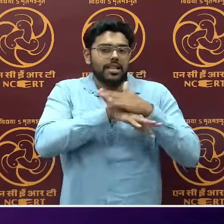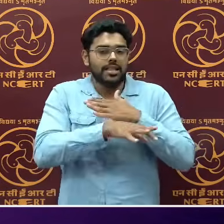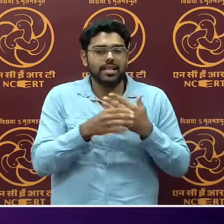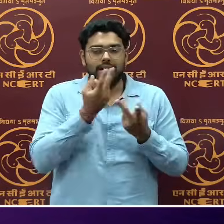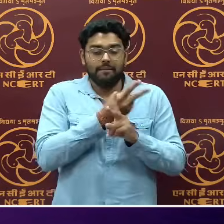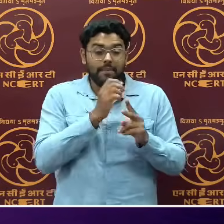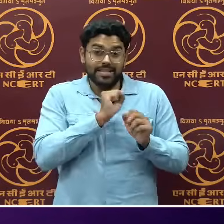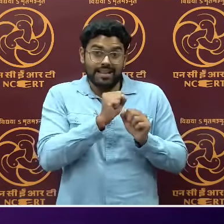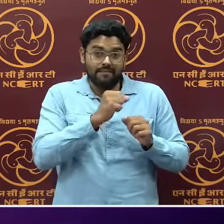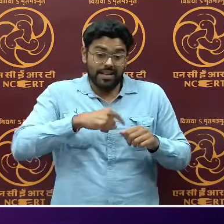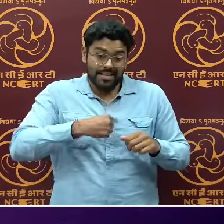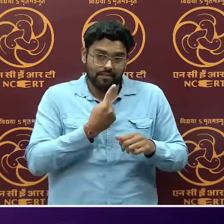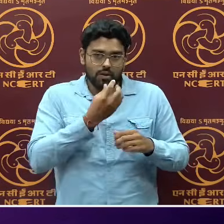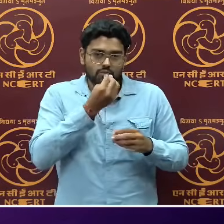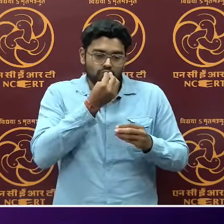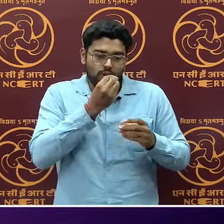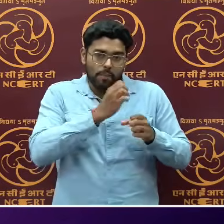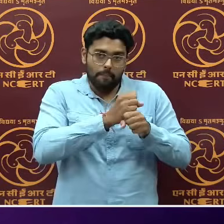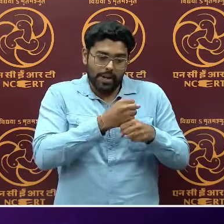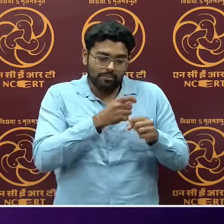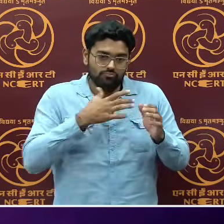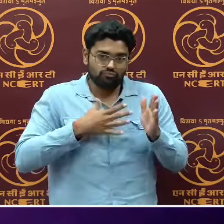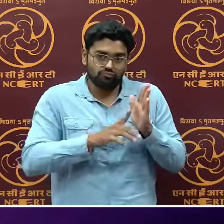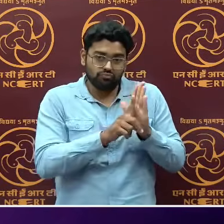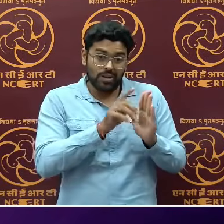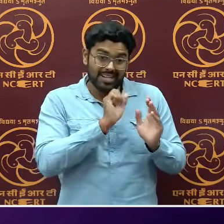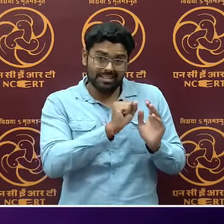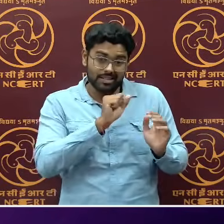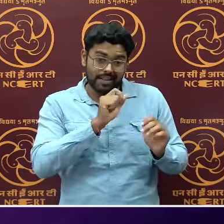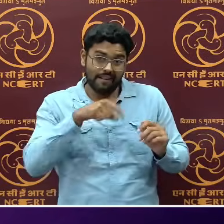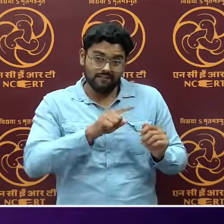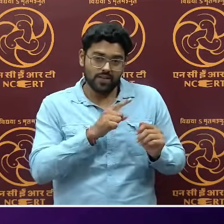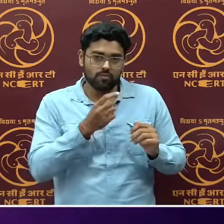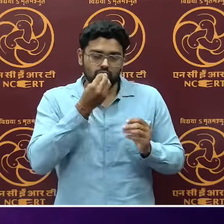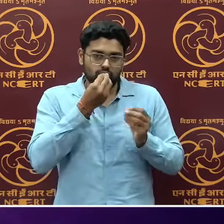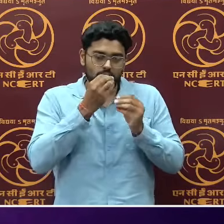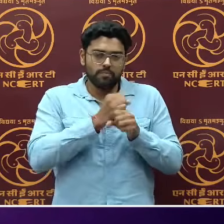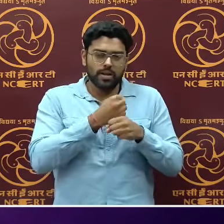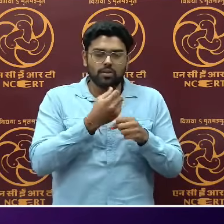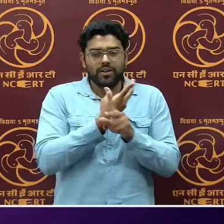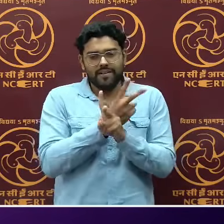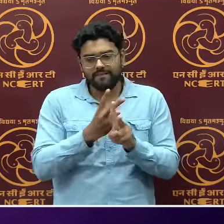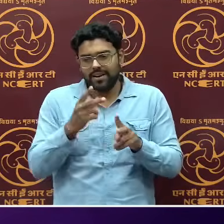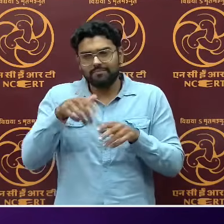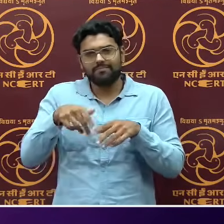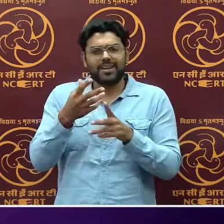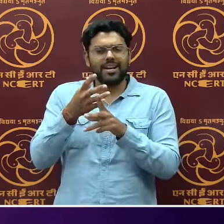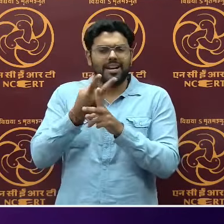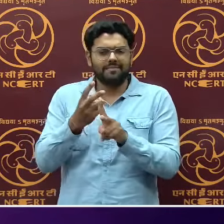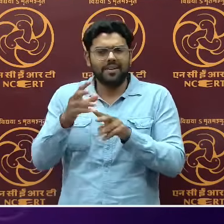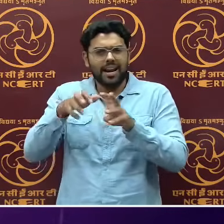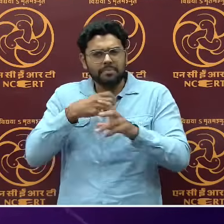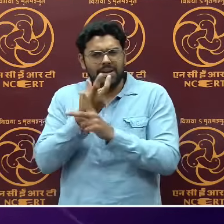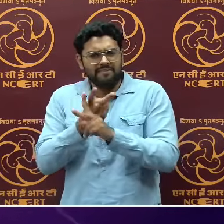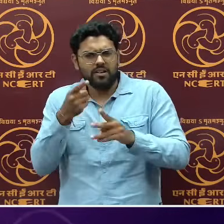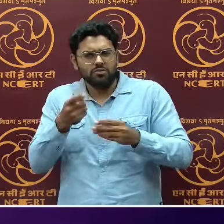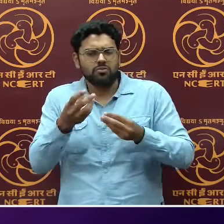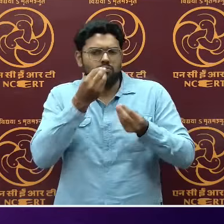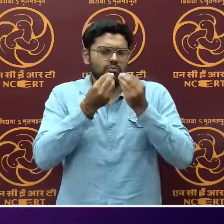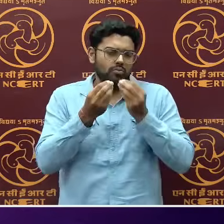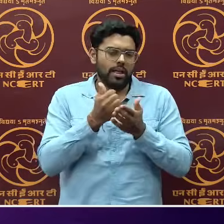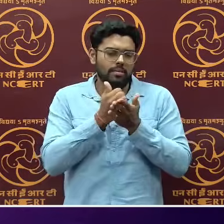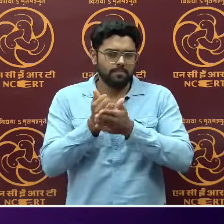for themselves and for the other animals also which are there on our planet. So yes, air is a